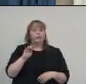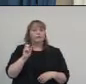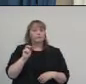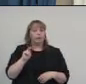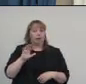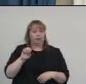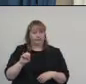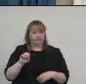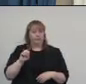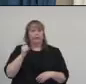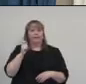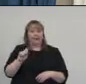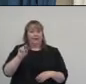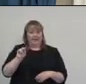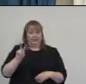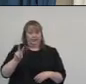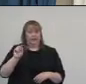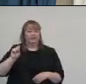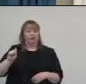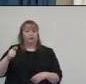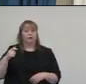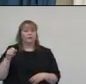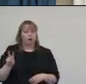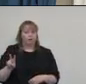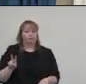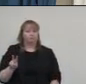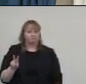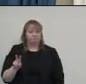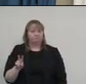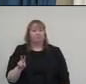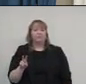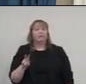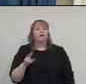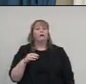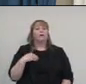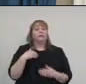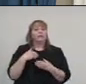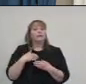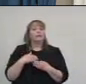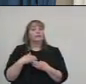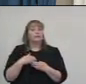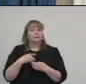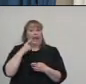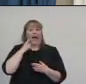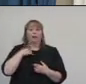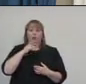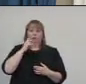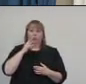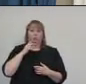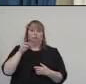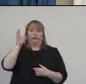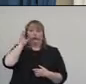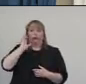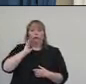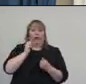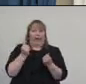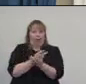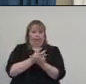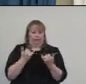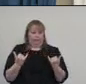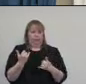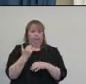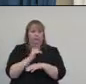and ready? Sure. We fully understand that what we currently have for contact tracing is nowhere near enough. We've never had a pandemic like